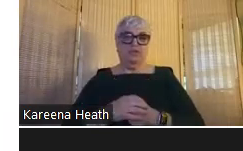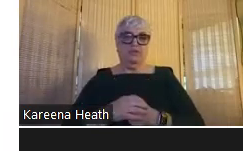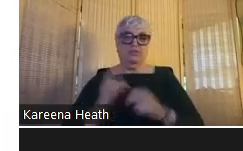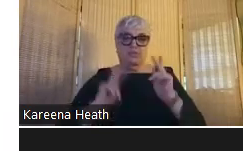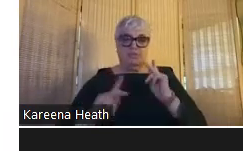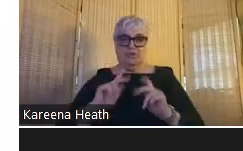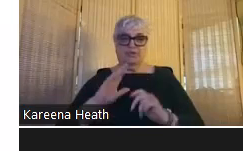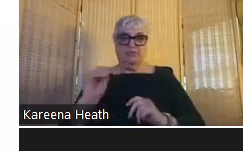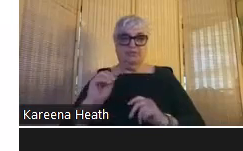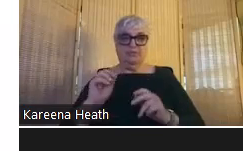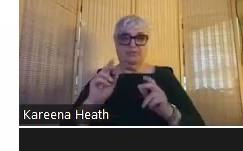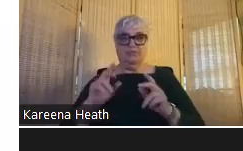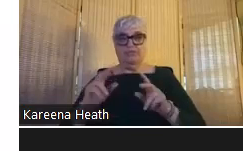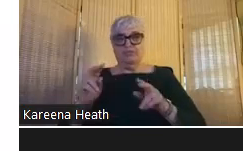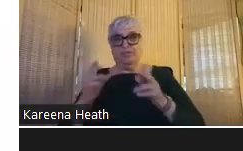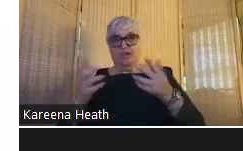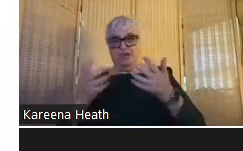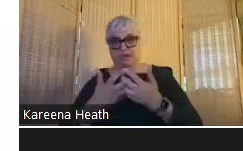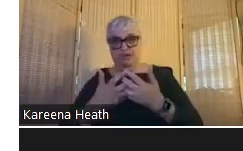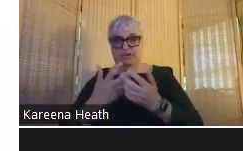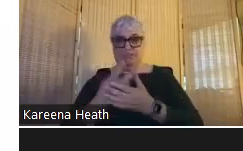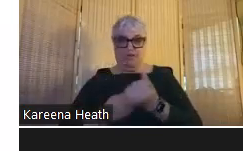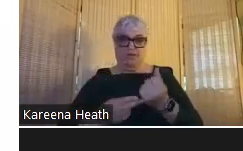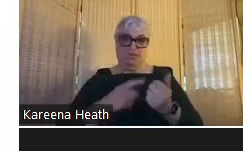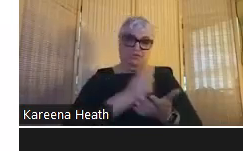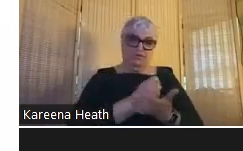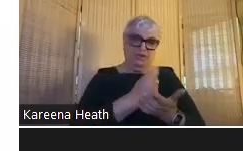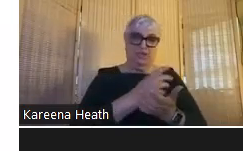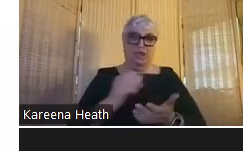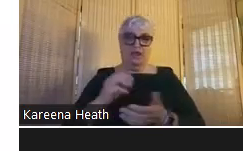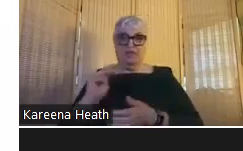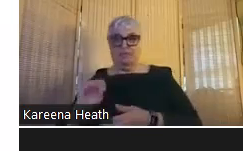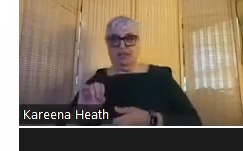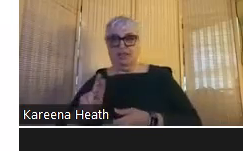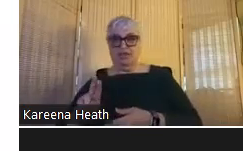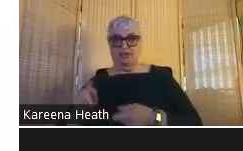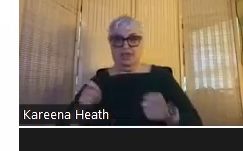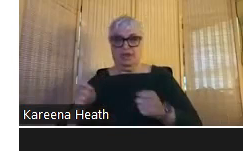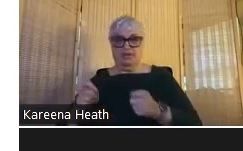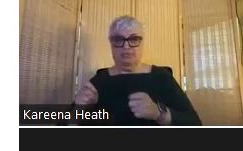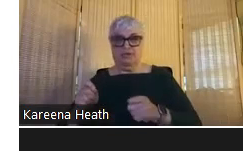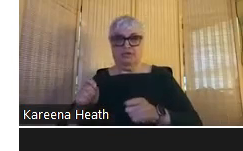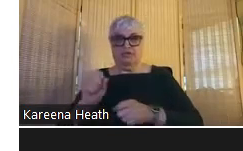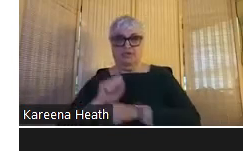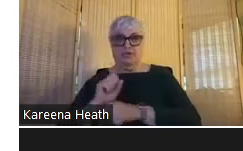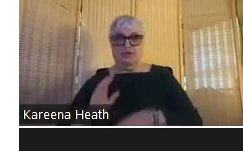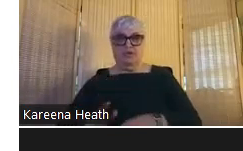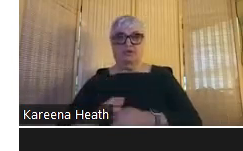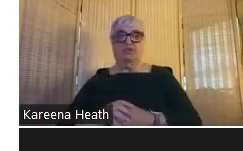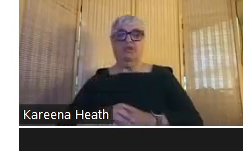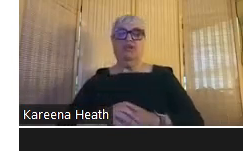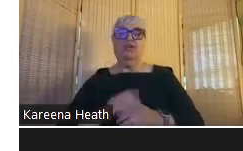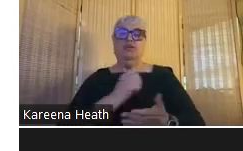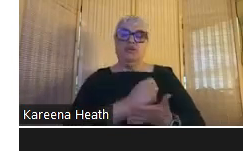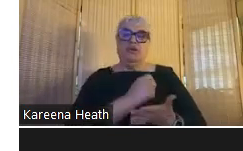the site can be managed by combination of both treatment qualified and milieu management personnel. So as you can see, treatment personnel has a